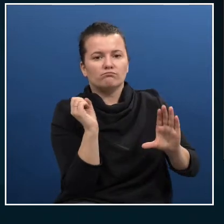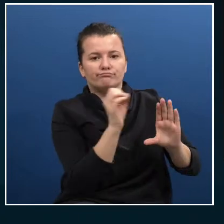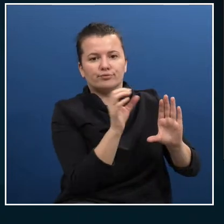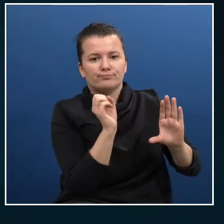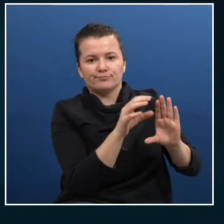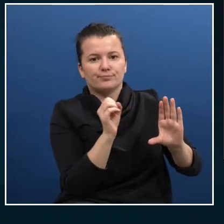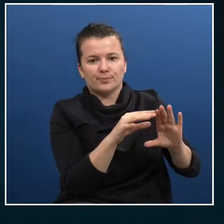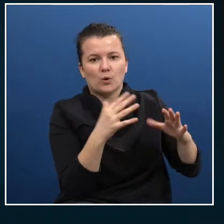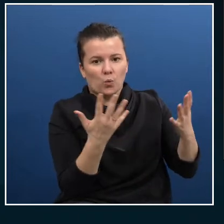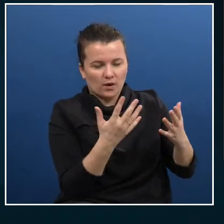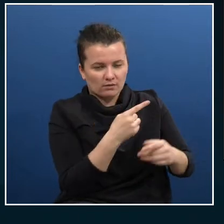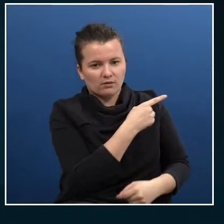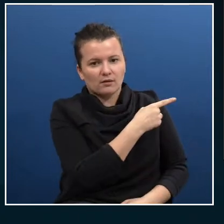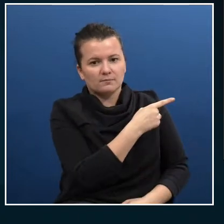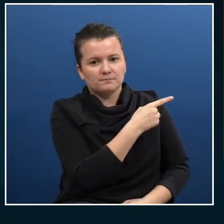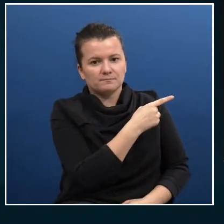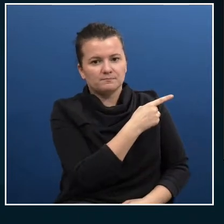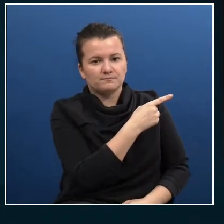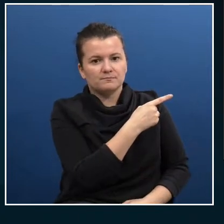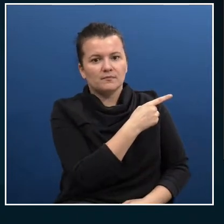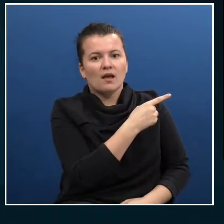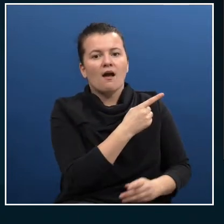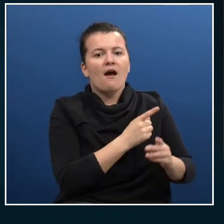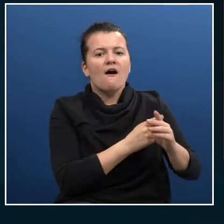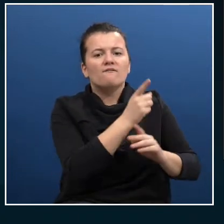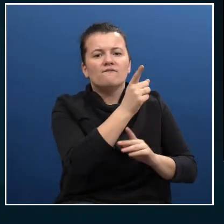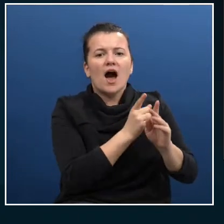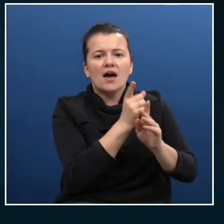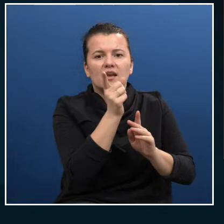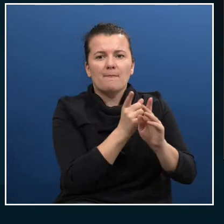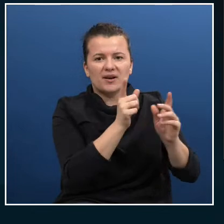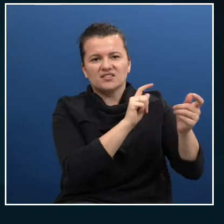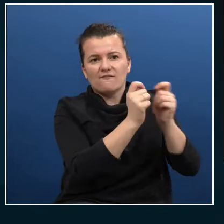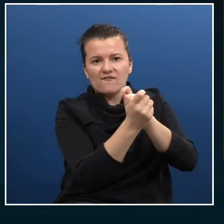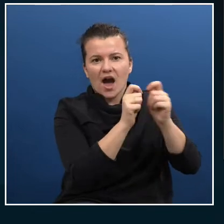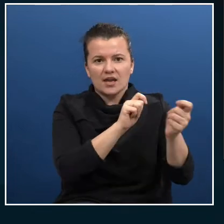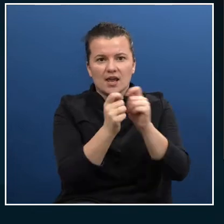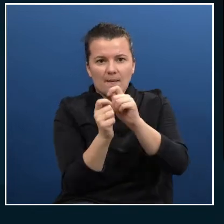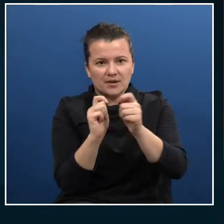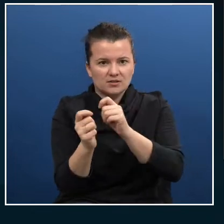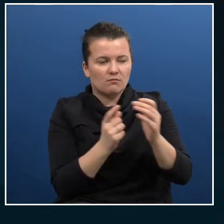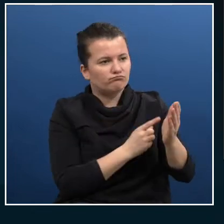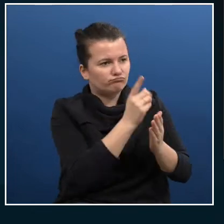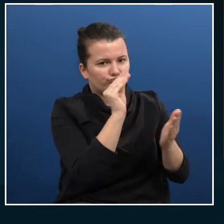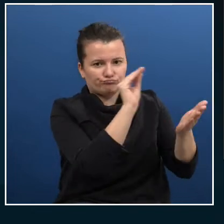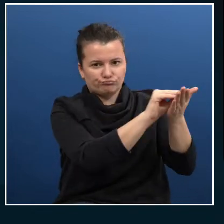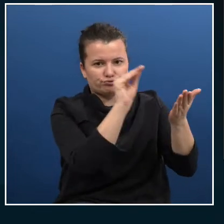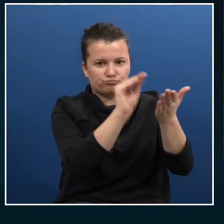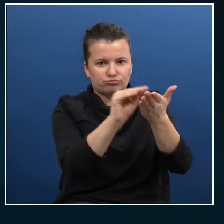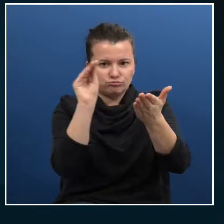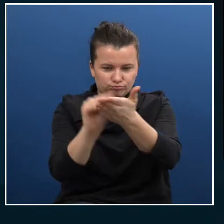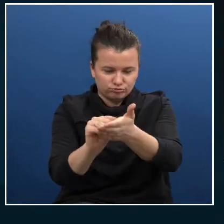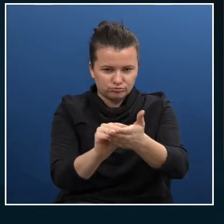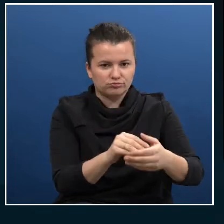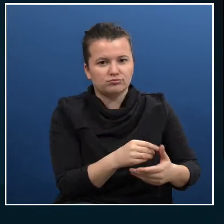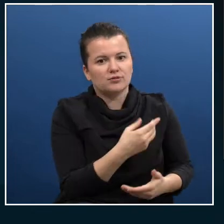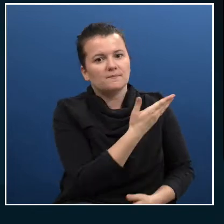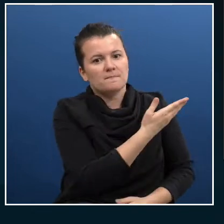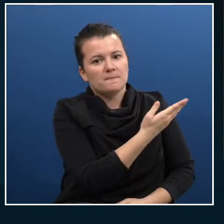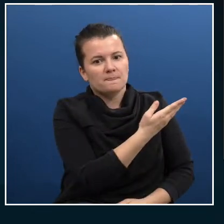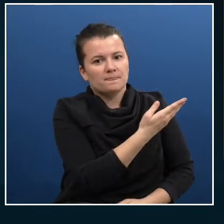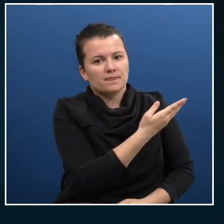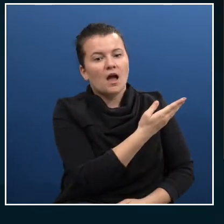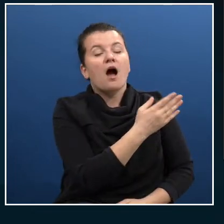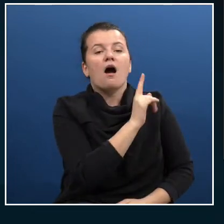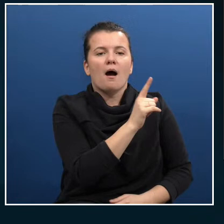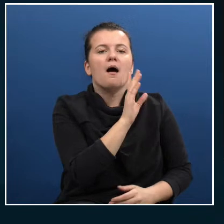provide, variables for making sure that you have quick and shorten references